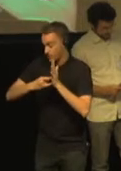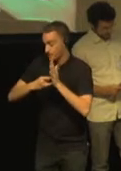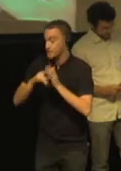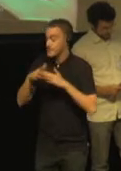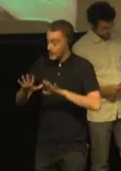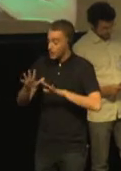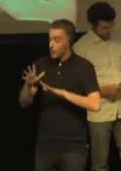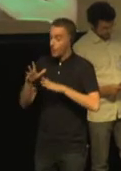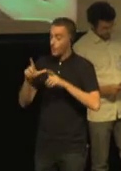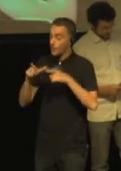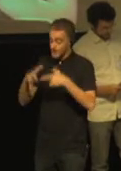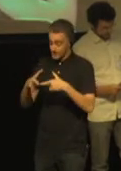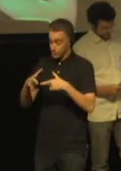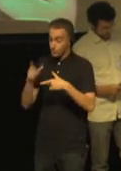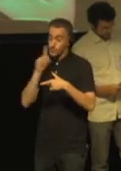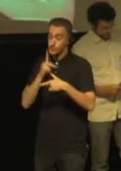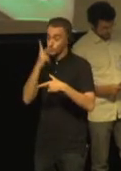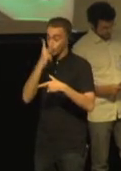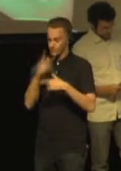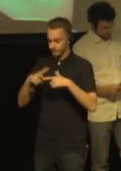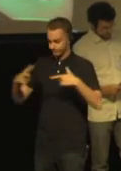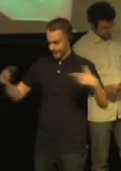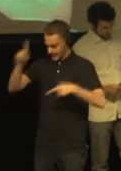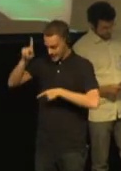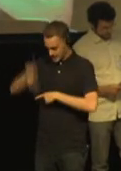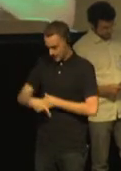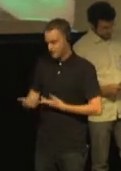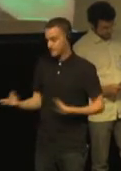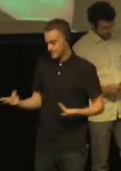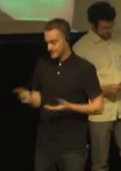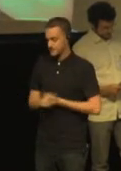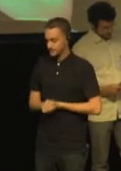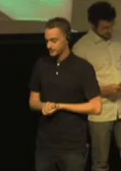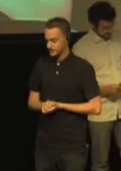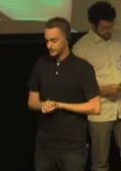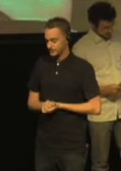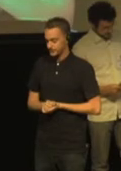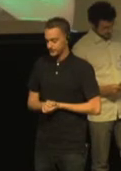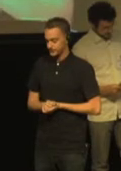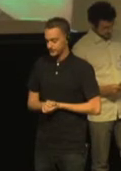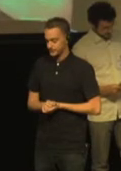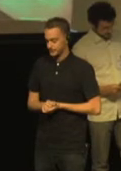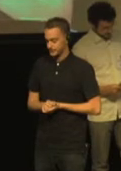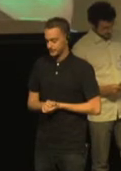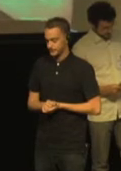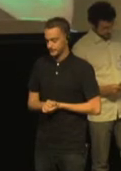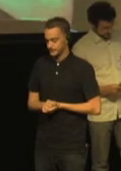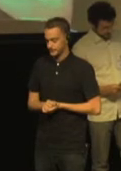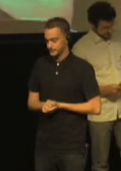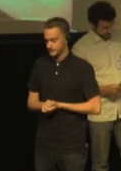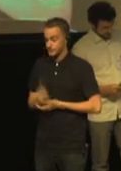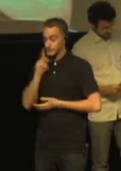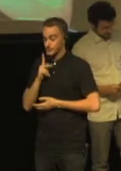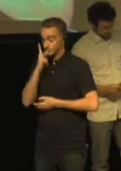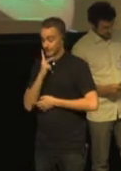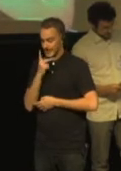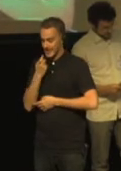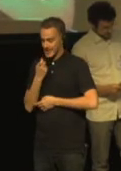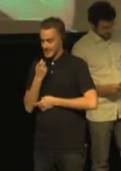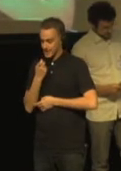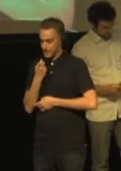do in deafblind organisations. We have many more people to support. We need much more funding, much